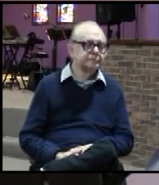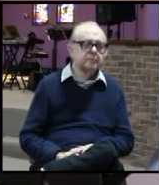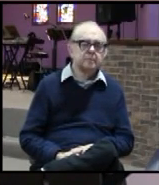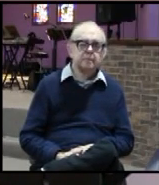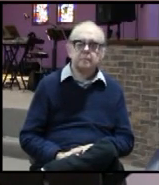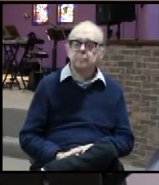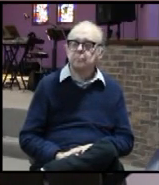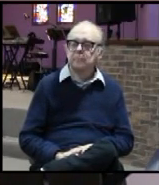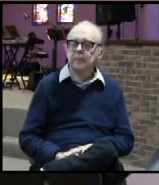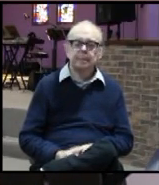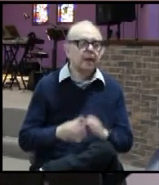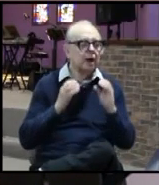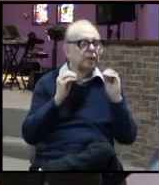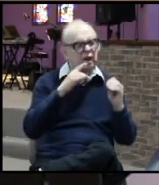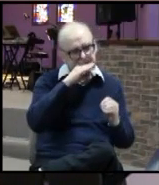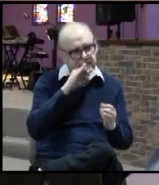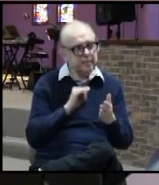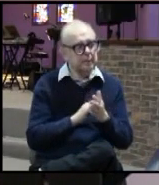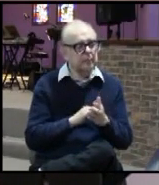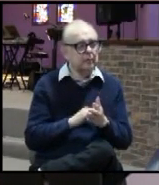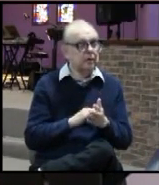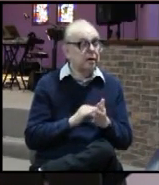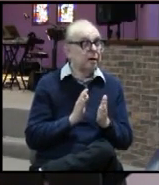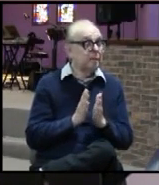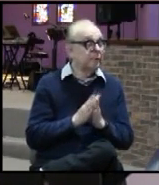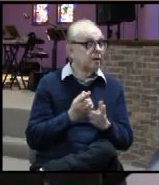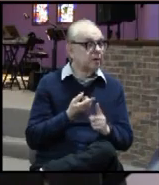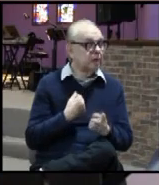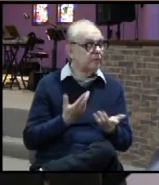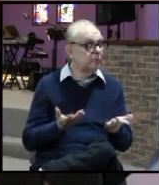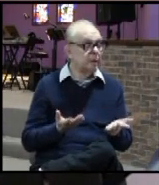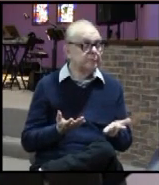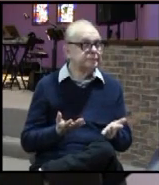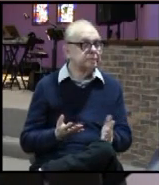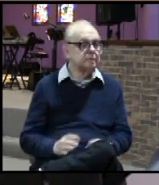taught your kids that prayer? Do you know where this comes from?